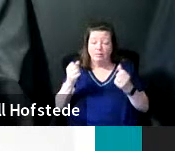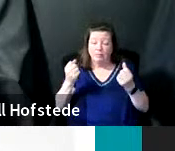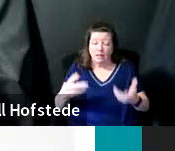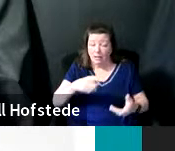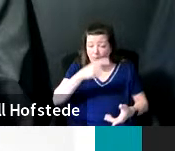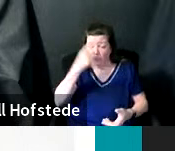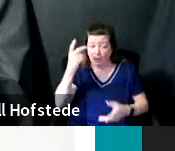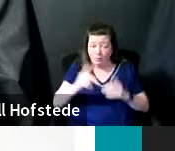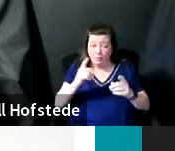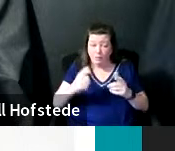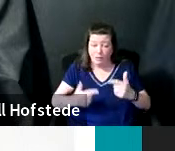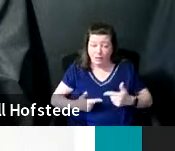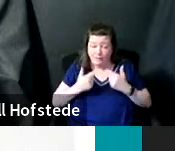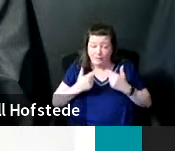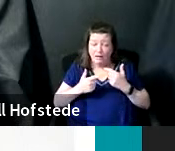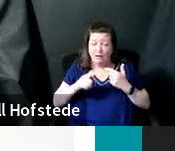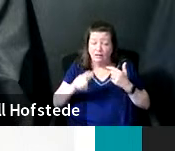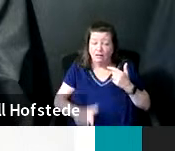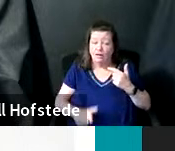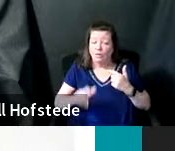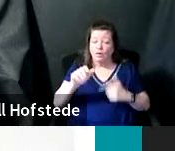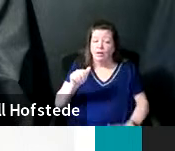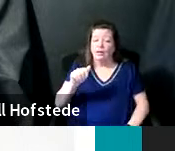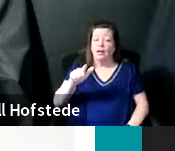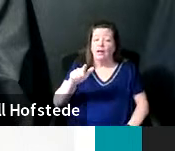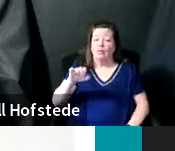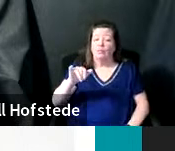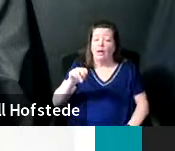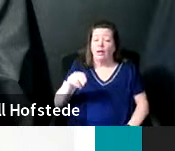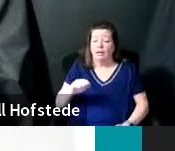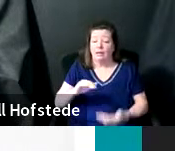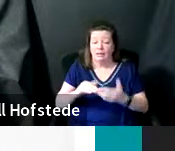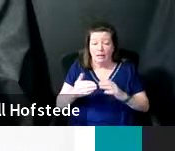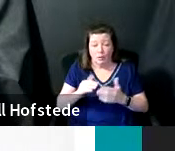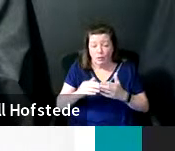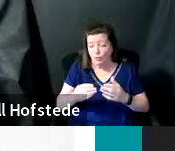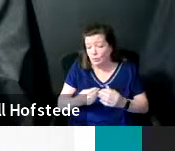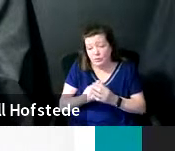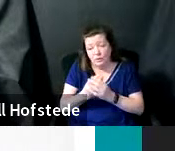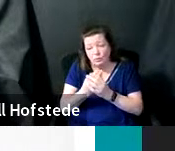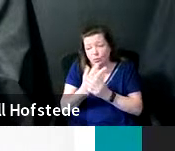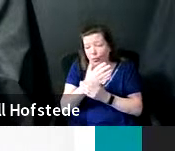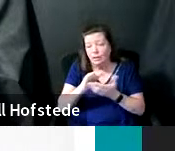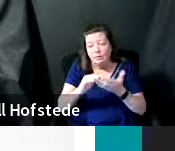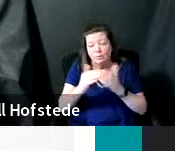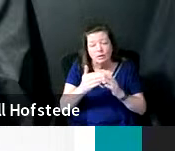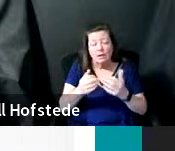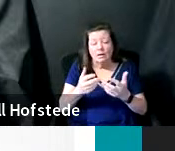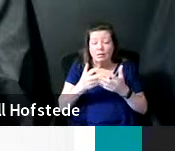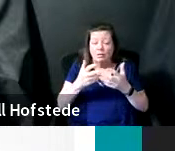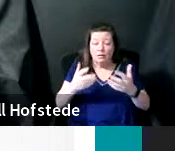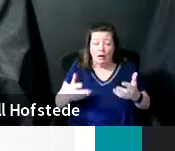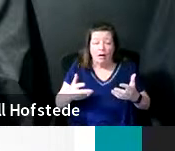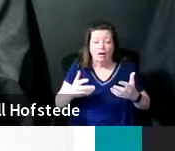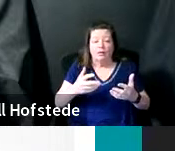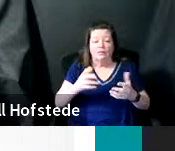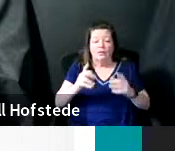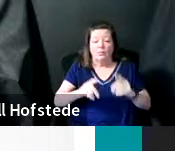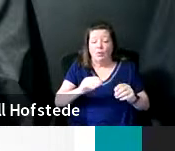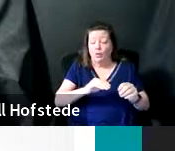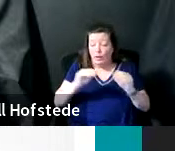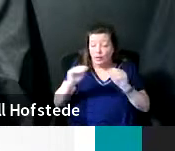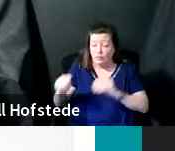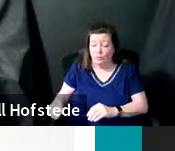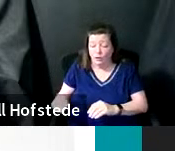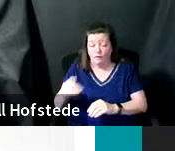in the Lower Albina neighborhood, which was a thriving community. Much of the Black community that was displaced from Vanport by the